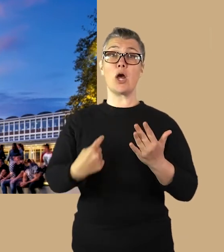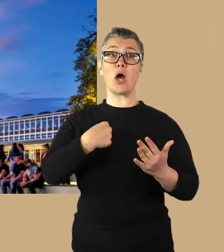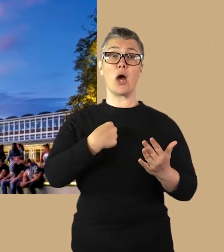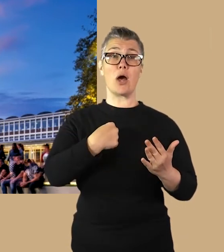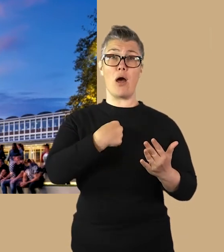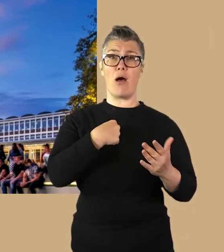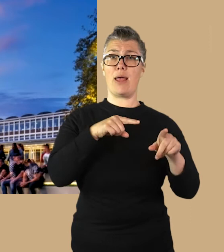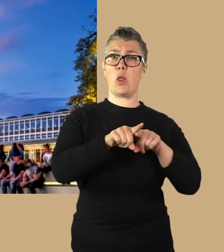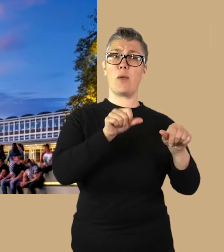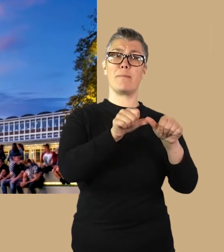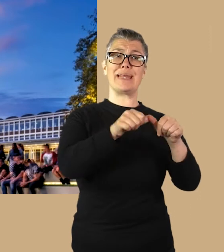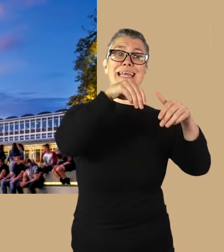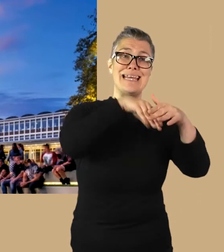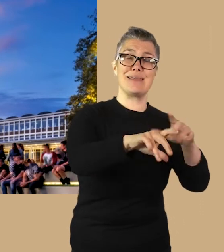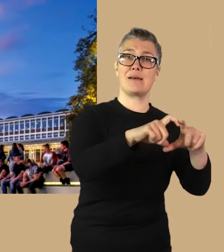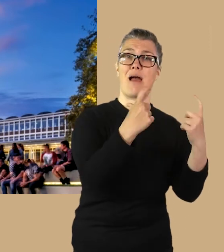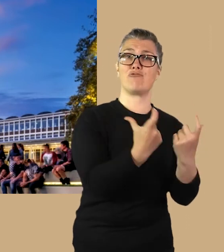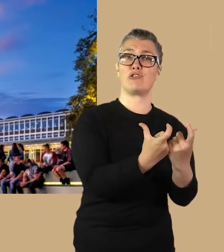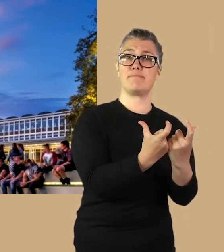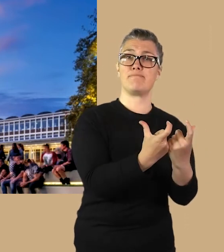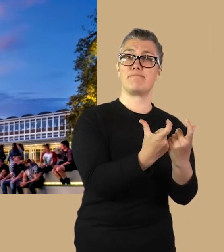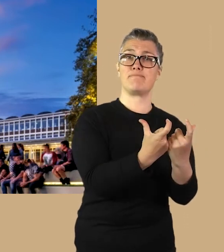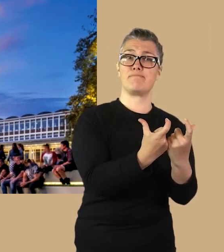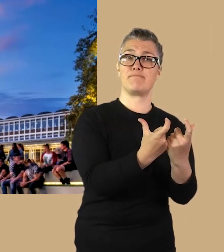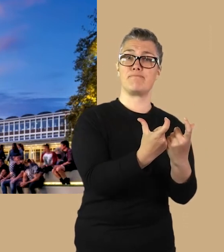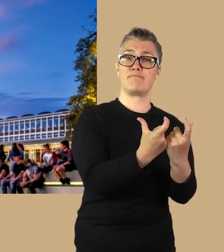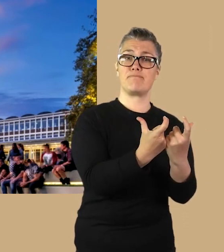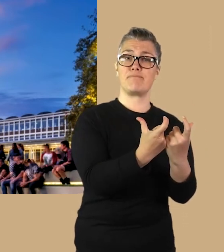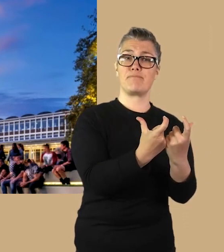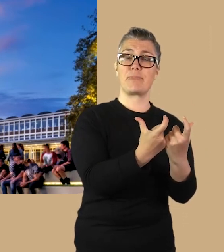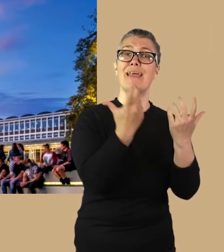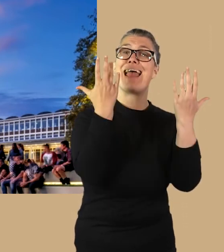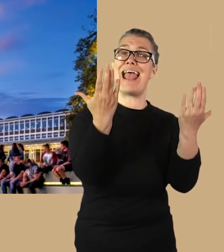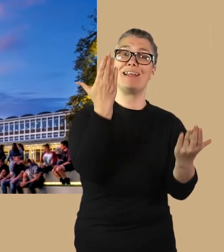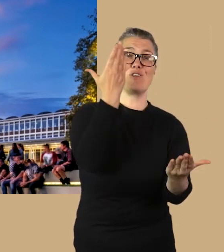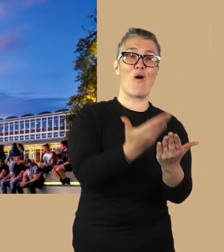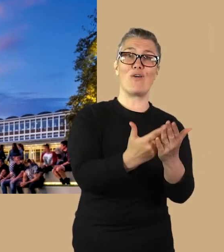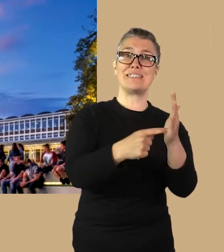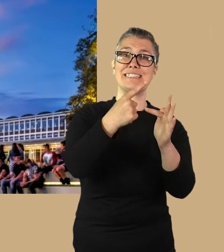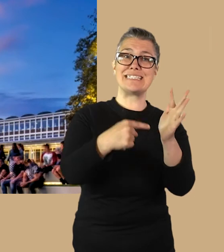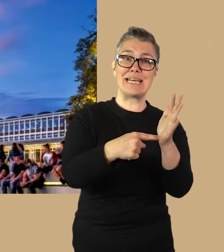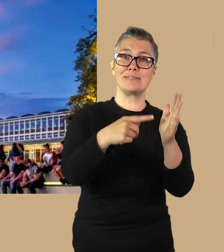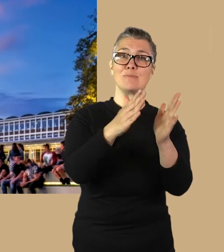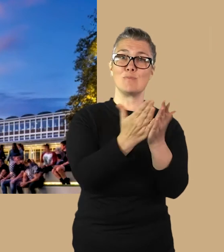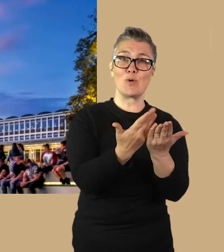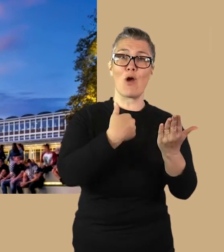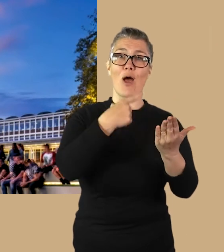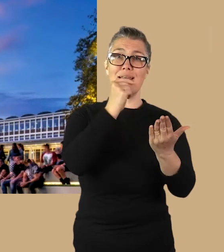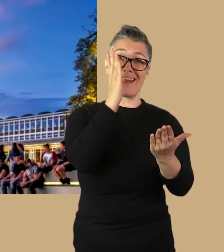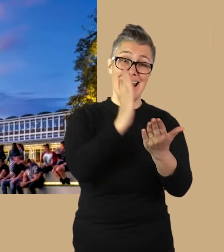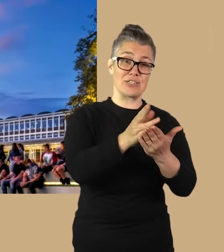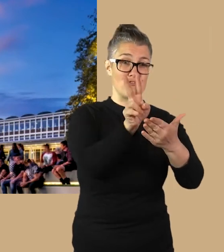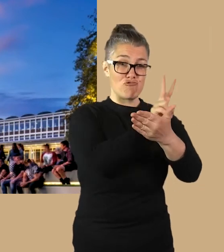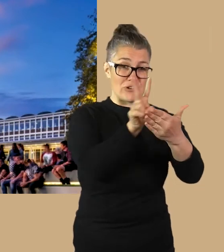I learn much better in class. And having actual hands-on textbooks to be able to read and